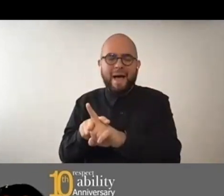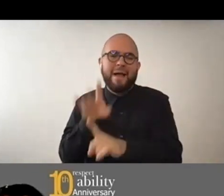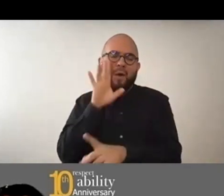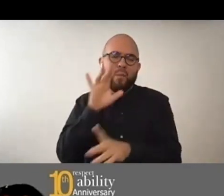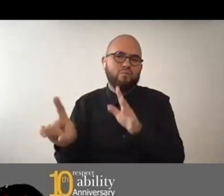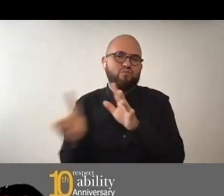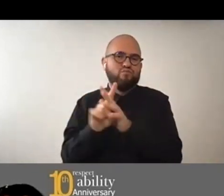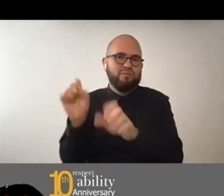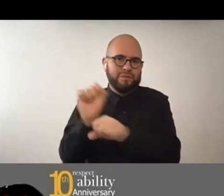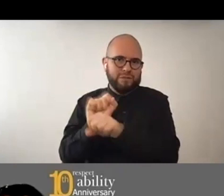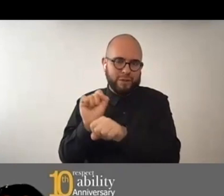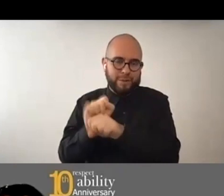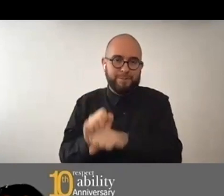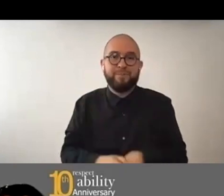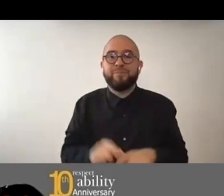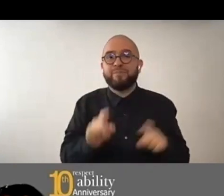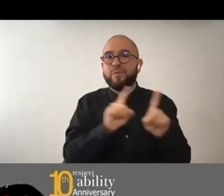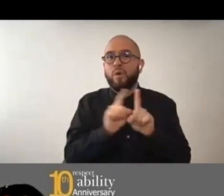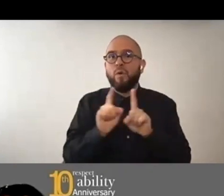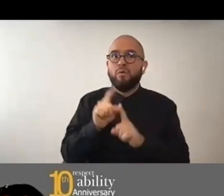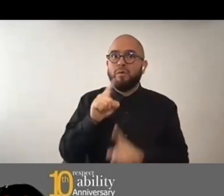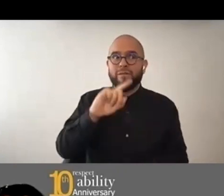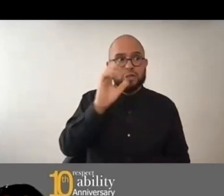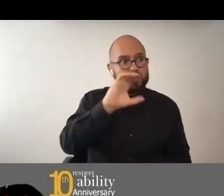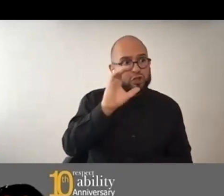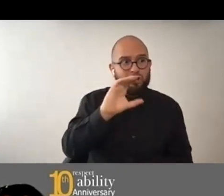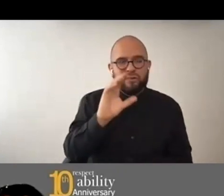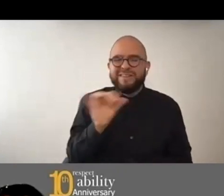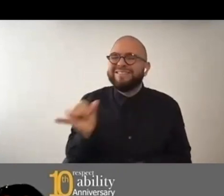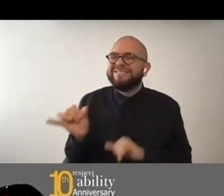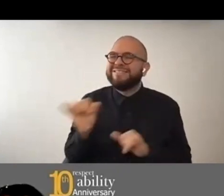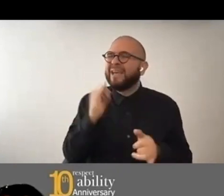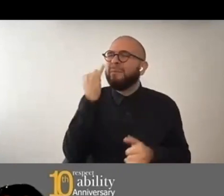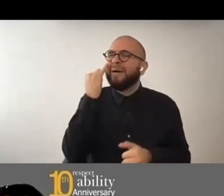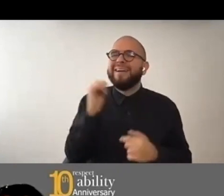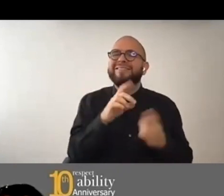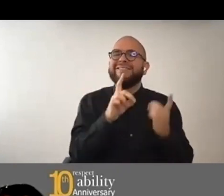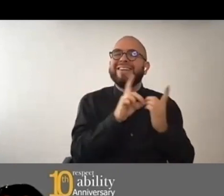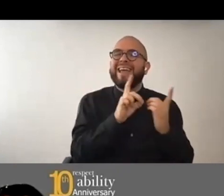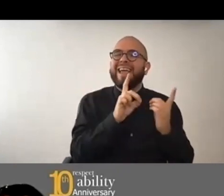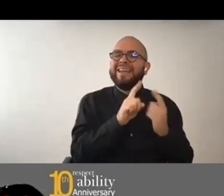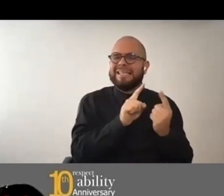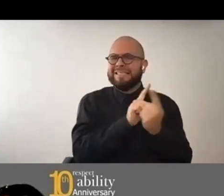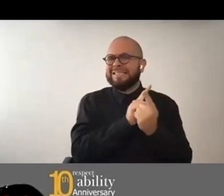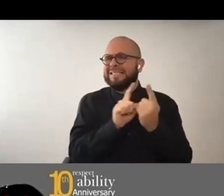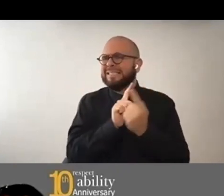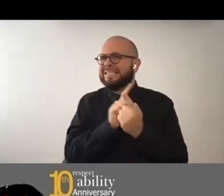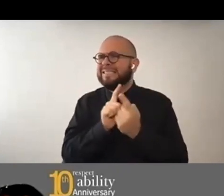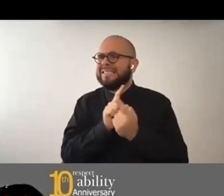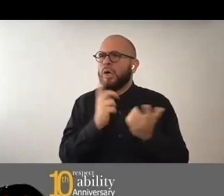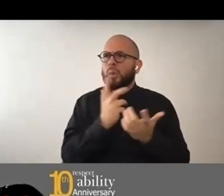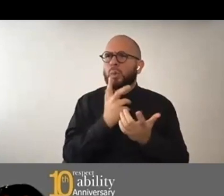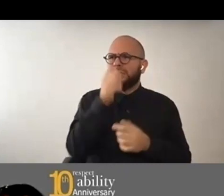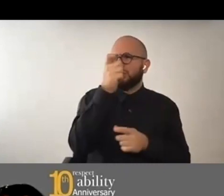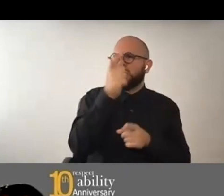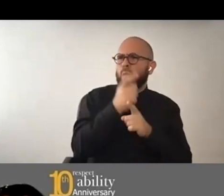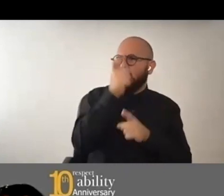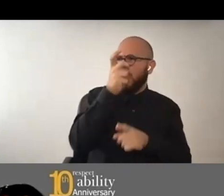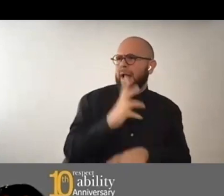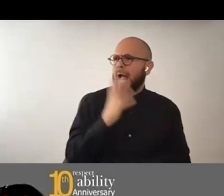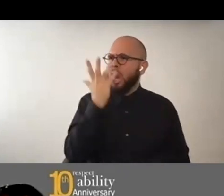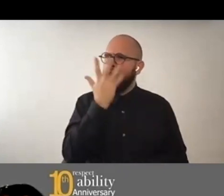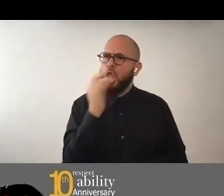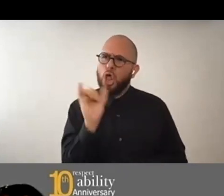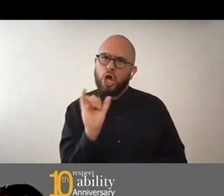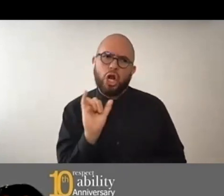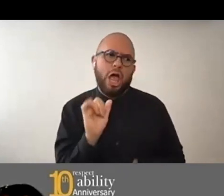when you're on the job search, it's kind of like dating. You're just like, oh my gosh, I don't know what the right guy is going to look like. But every date you go on, you're like, oh gosh,